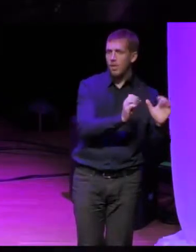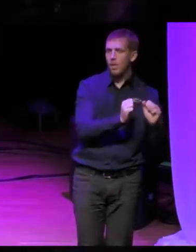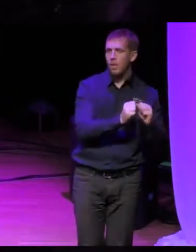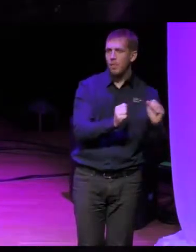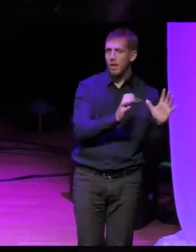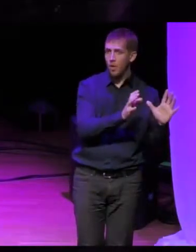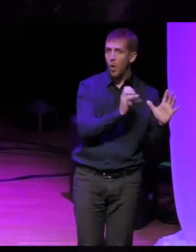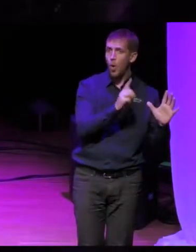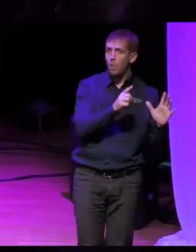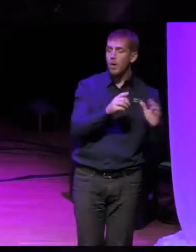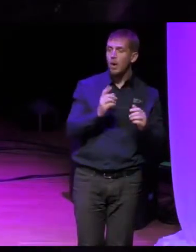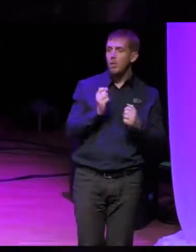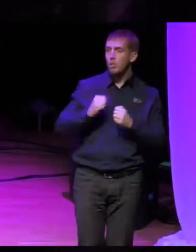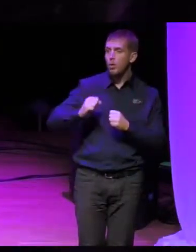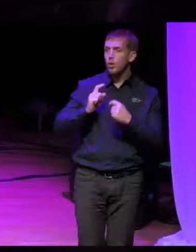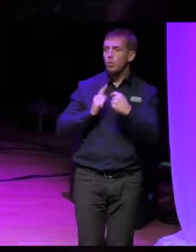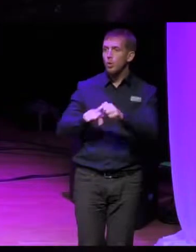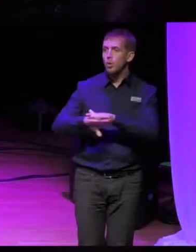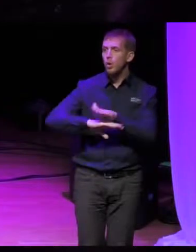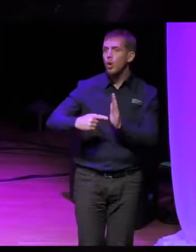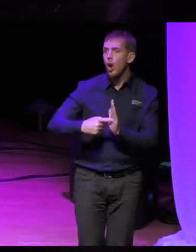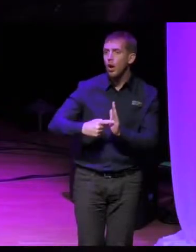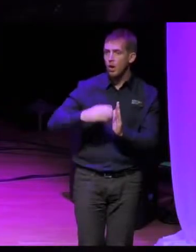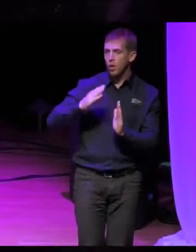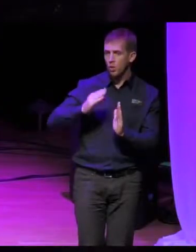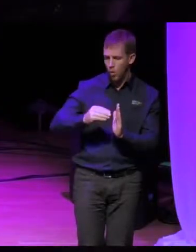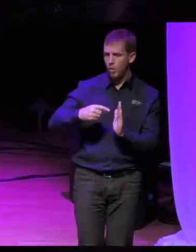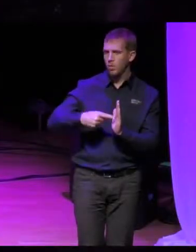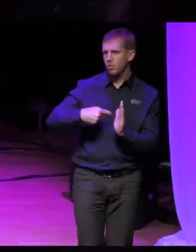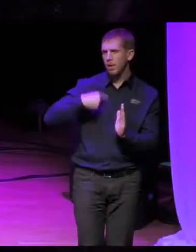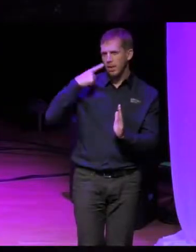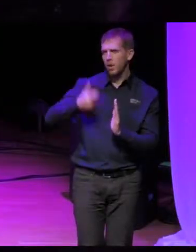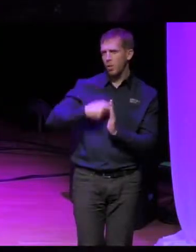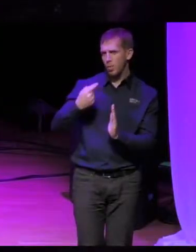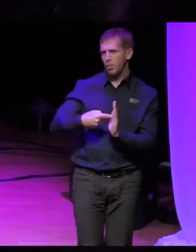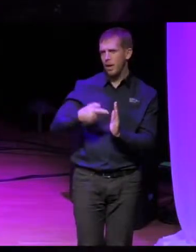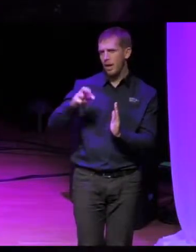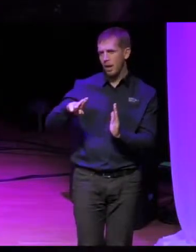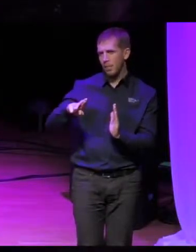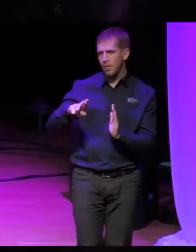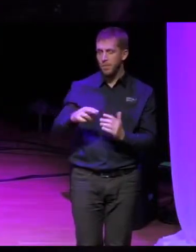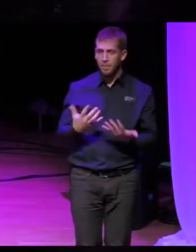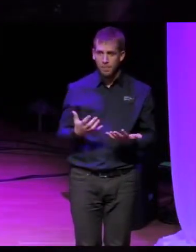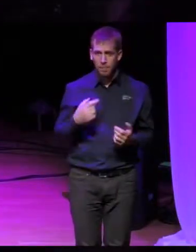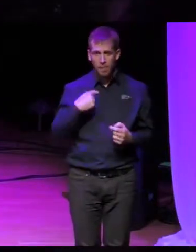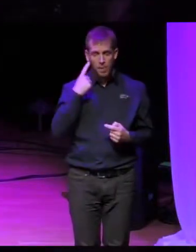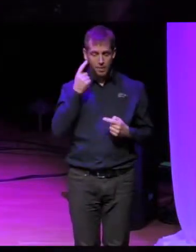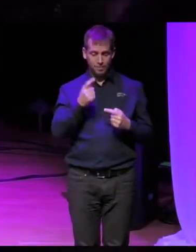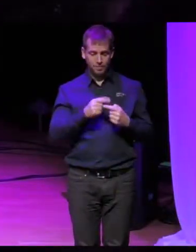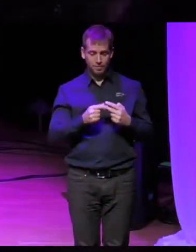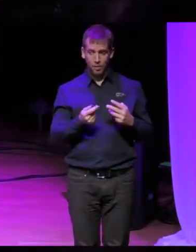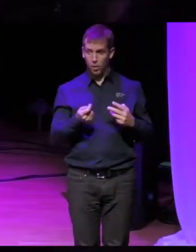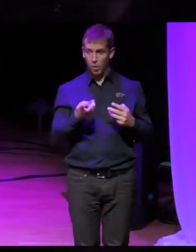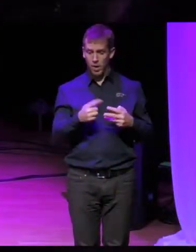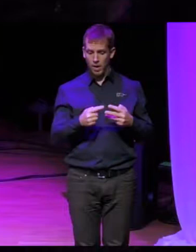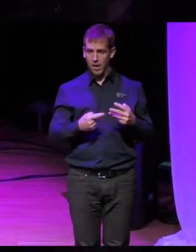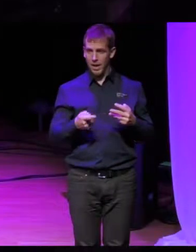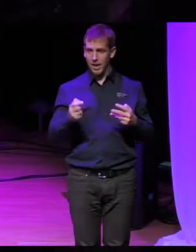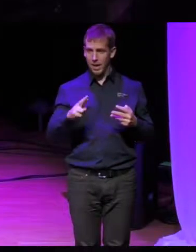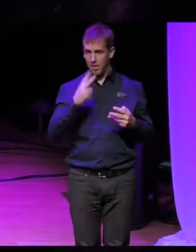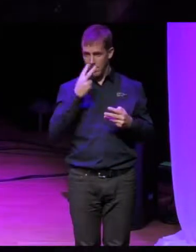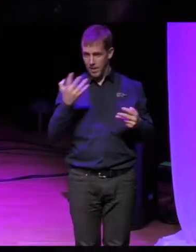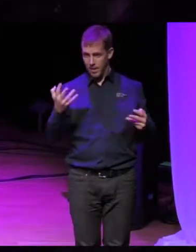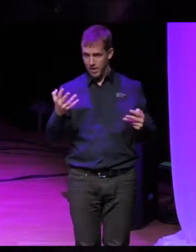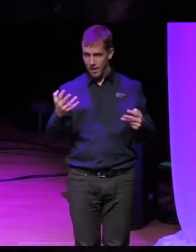action violates the US Constitution. So I'll just give a few highlights before we open it up for